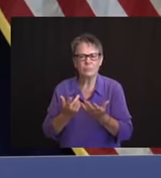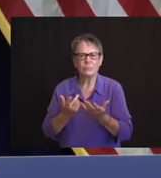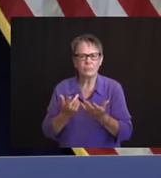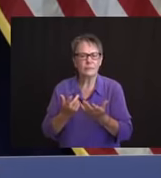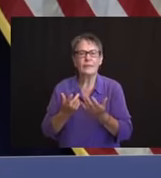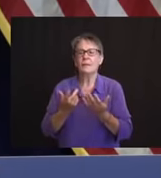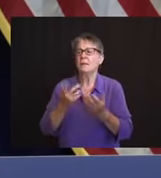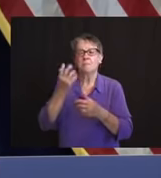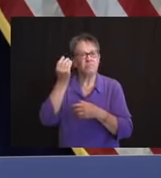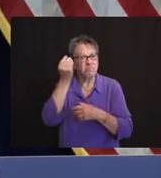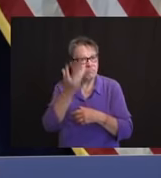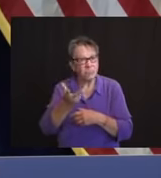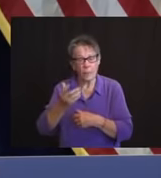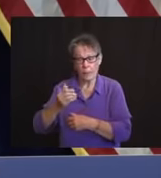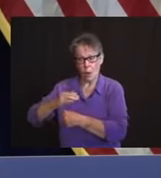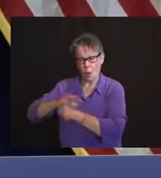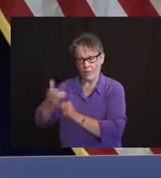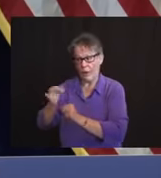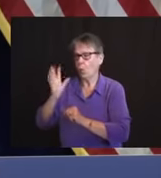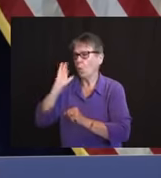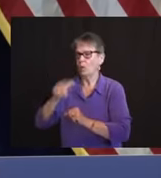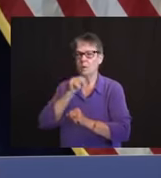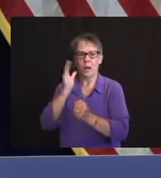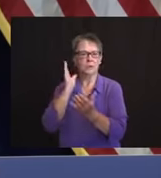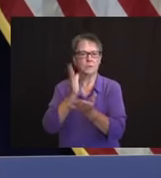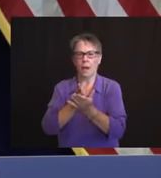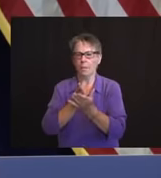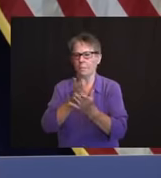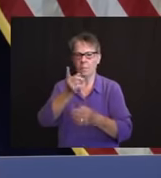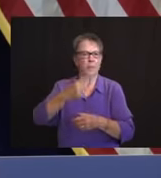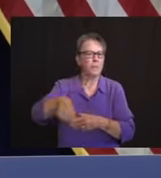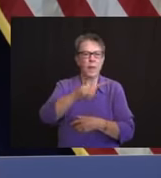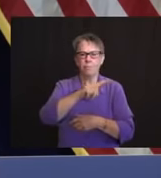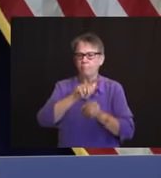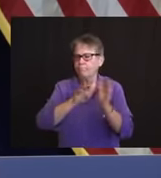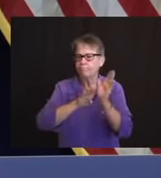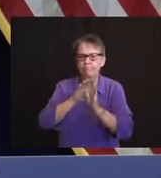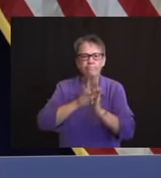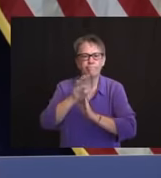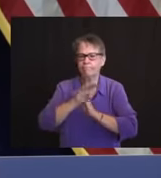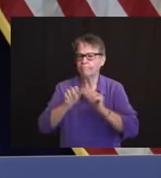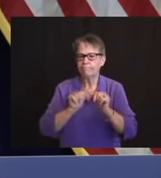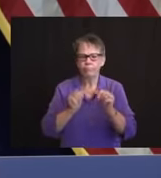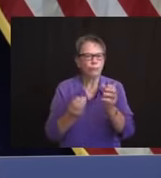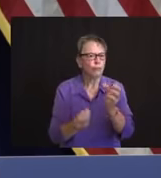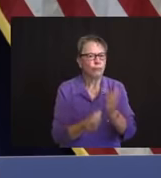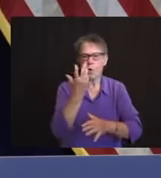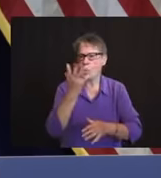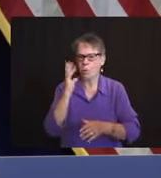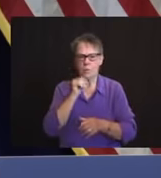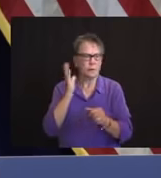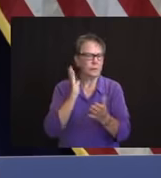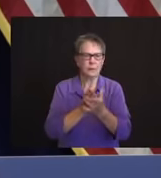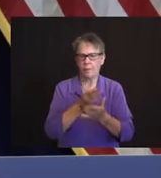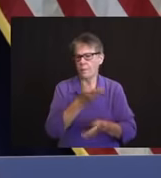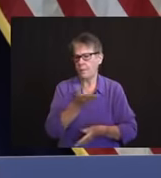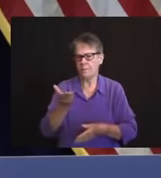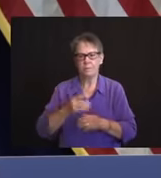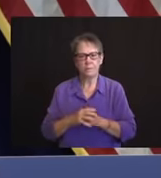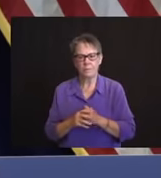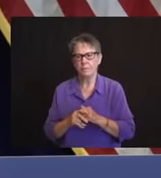And as we like to say, a slogan created by the mayor, It's a great day in Atlantic